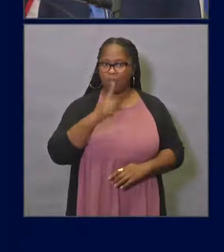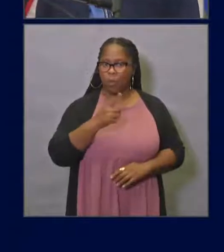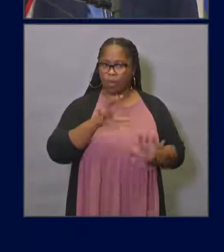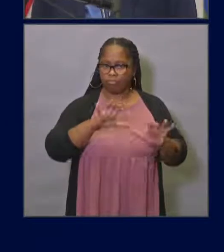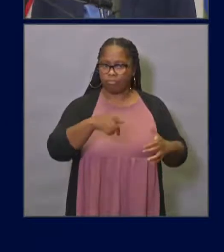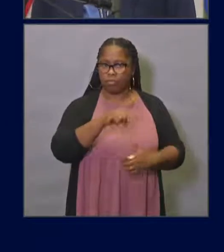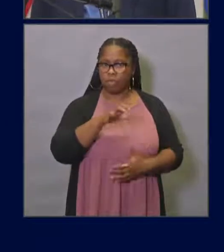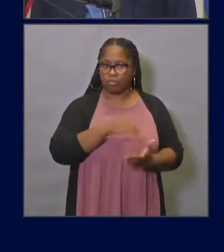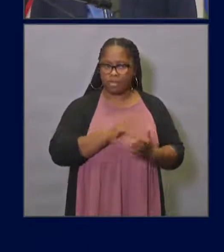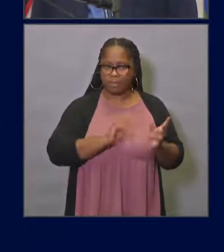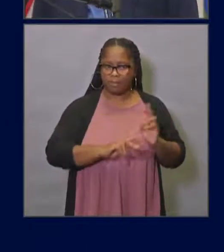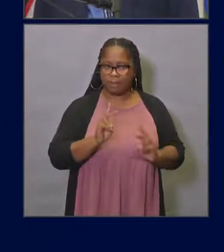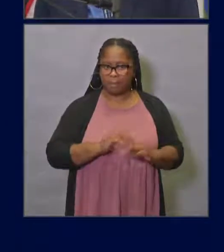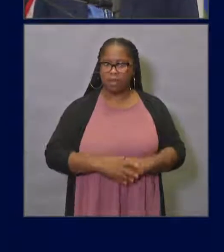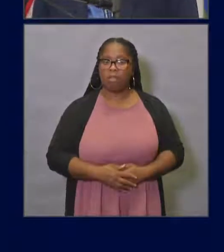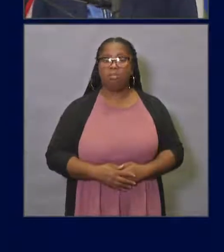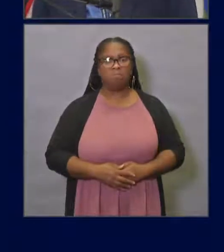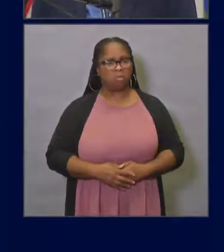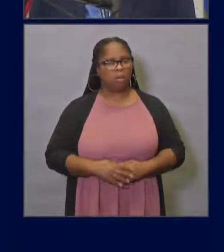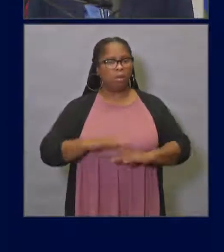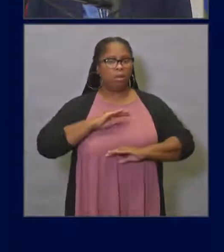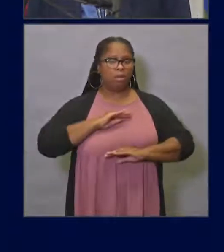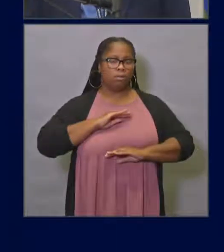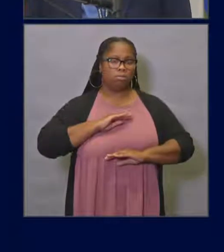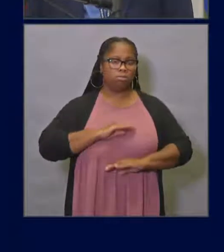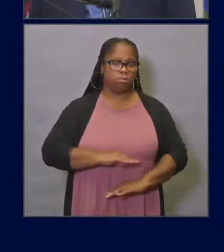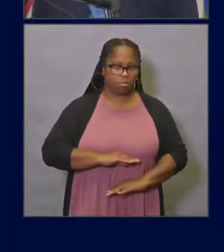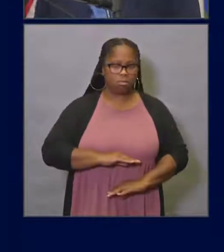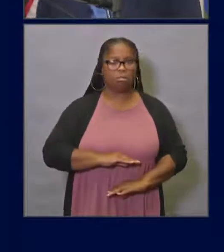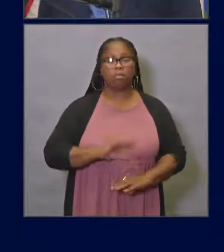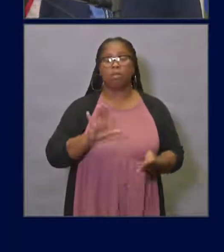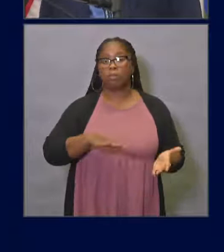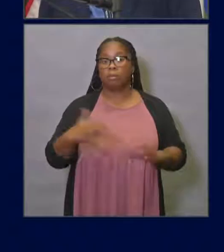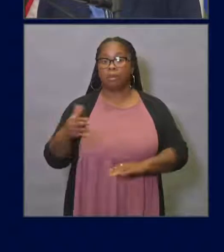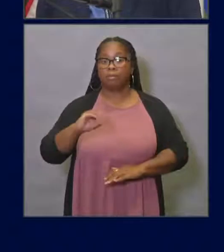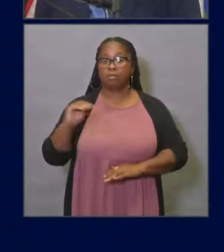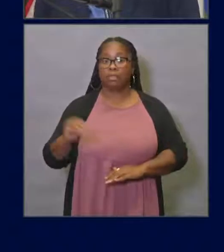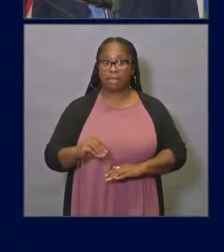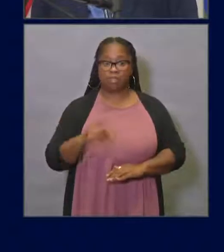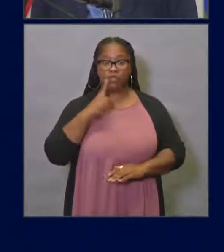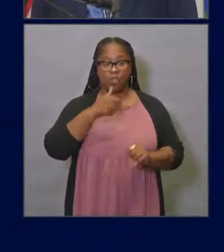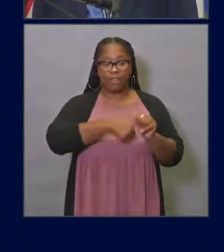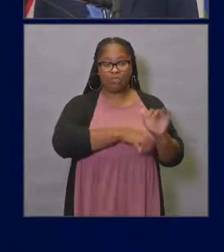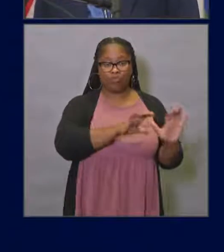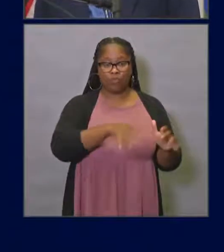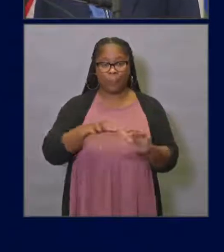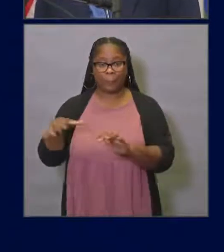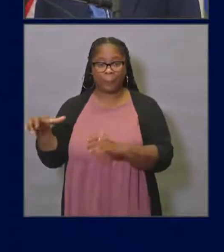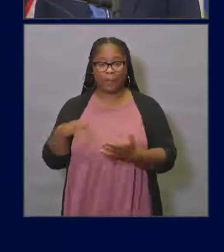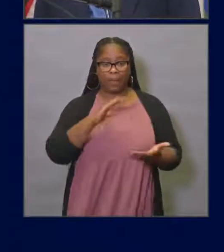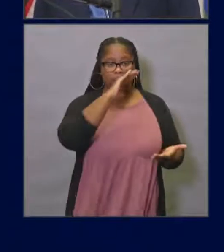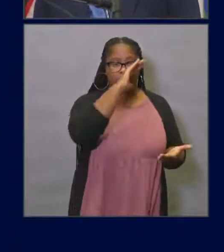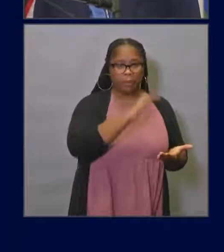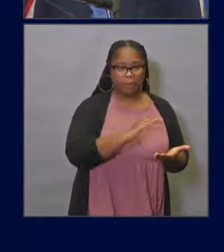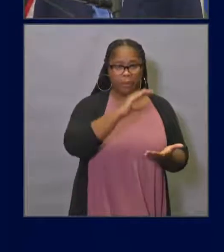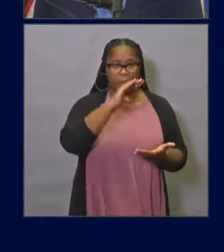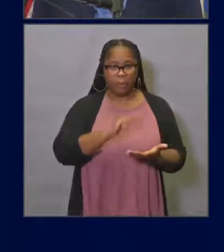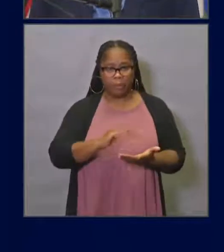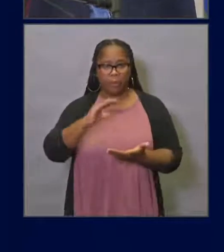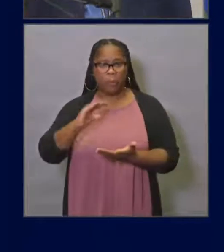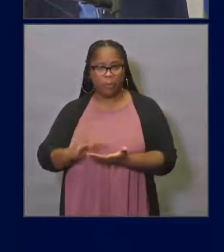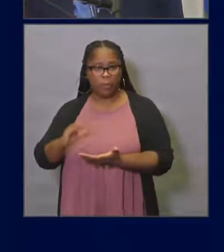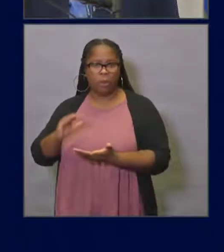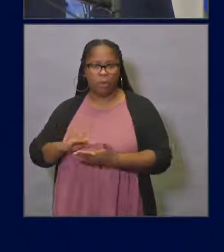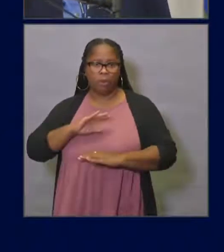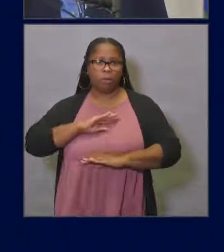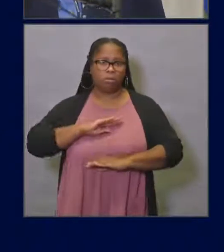are relieved to see that the gaps in mortality rates among our groups continues to narrow, but we're mindful that much work remains to